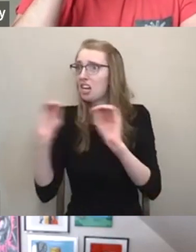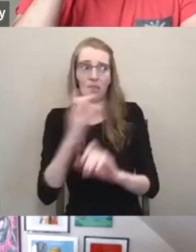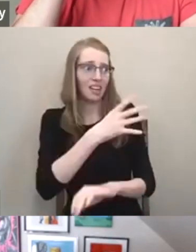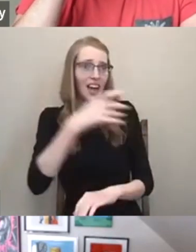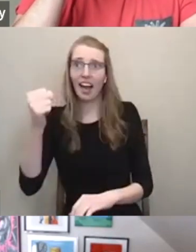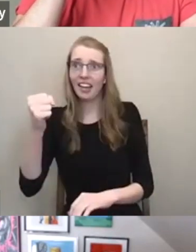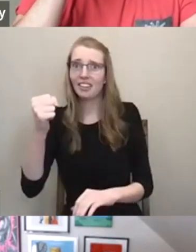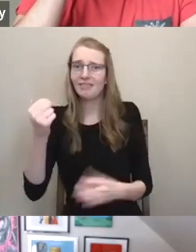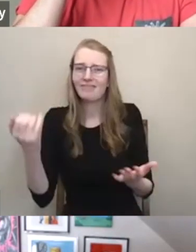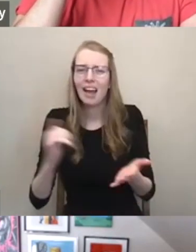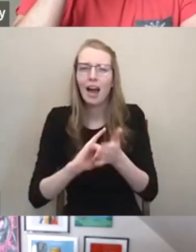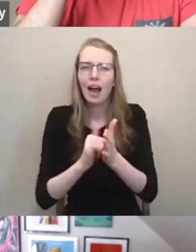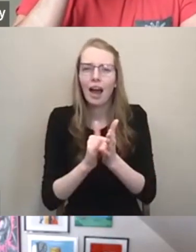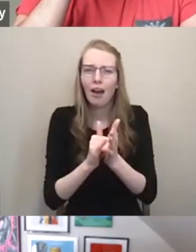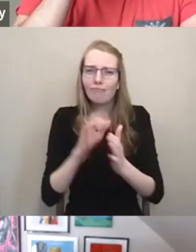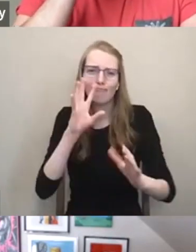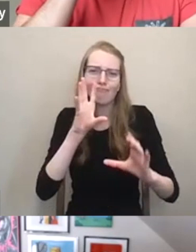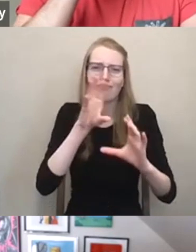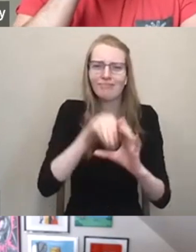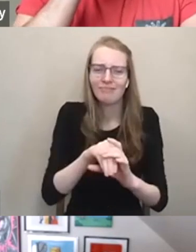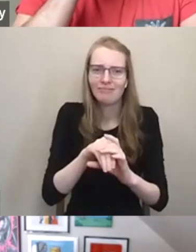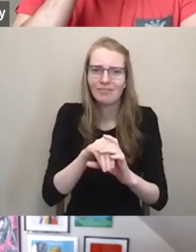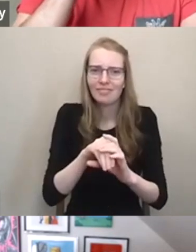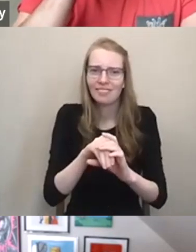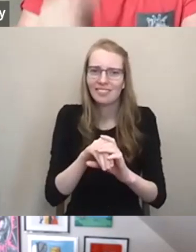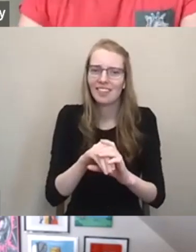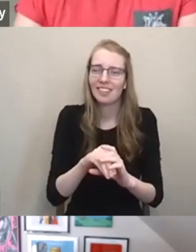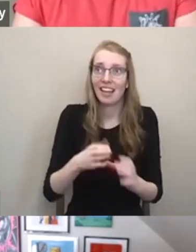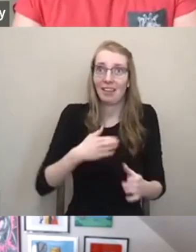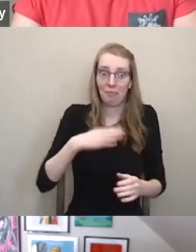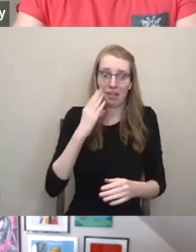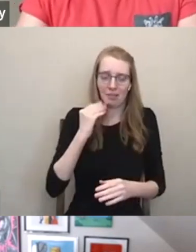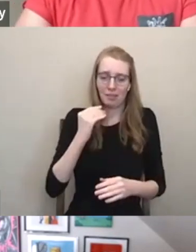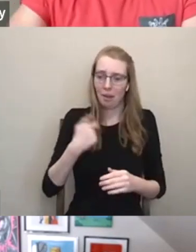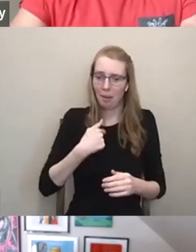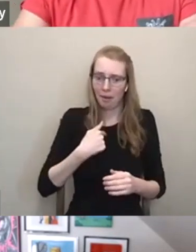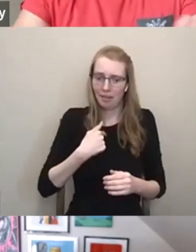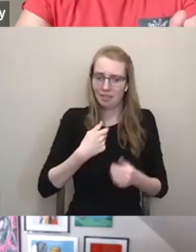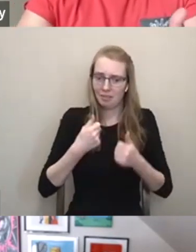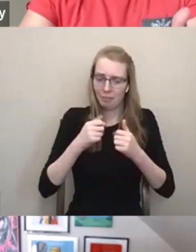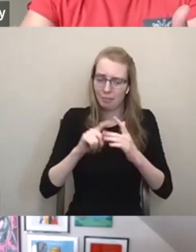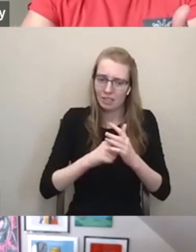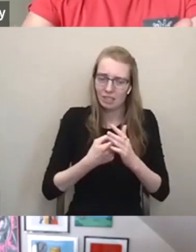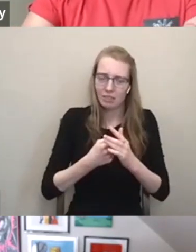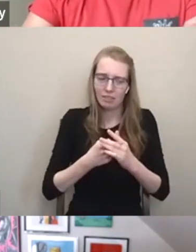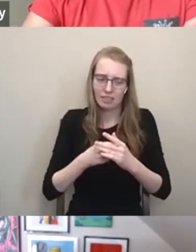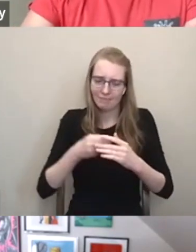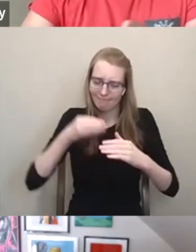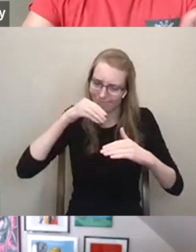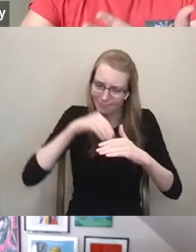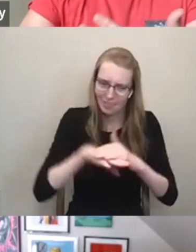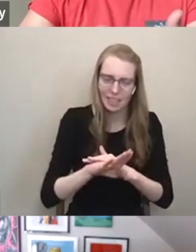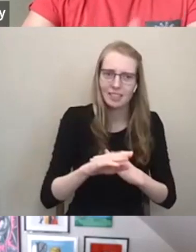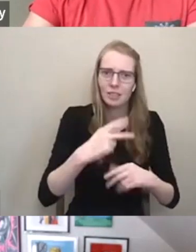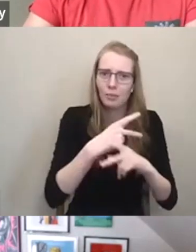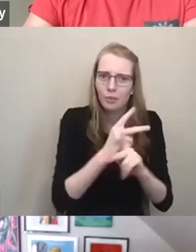And I started to really step into that producing world a lot more. I stopped waiting tables and